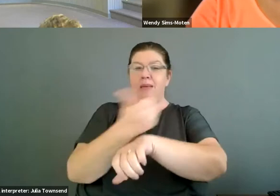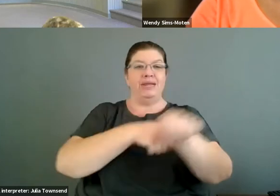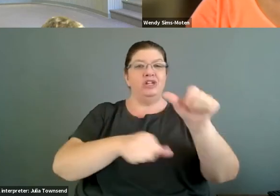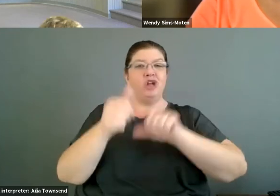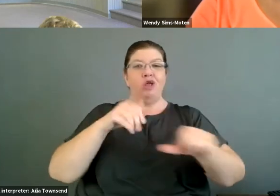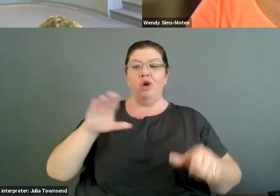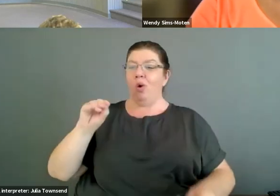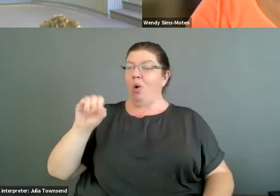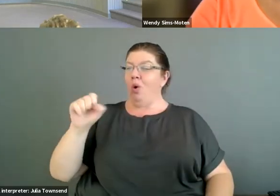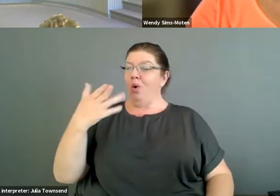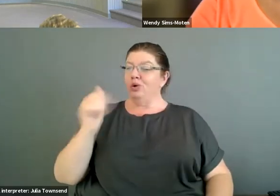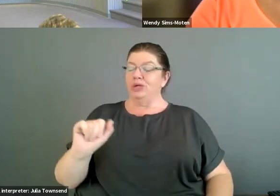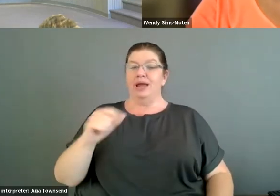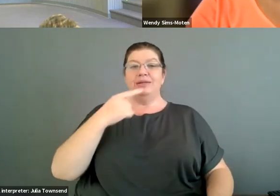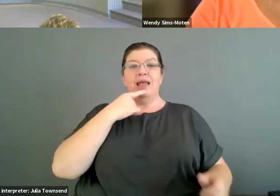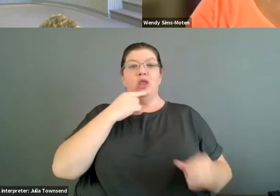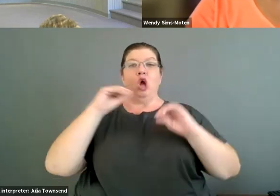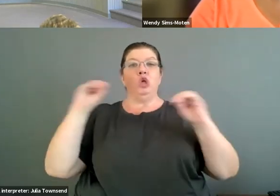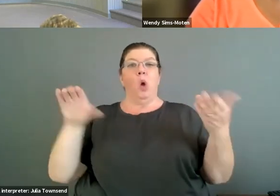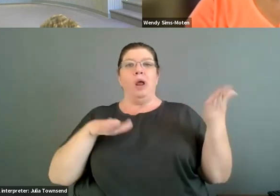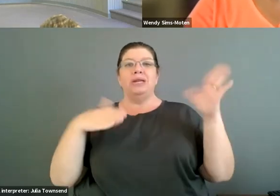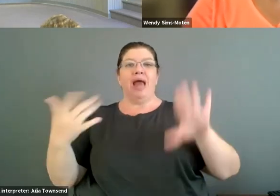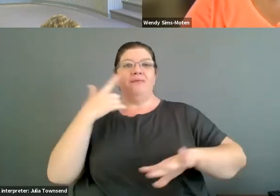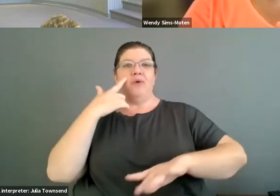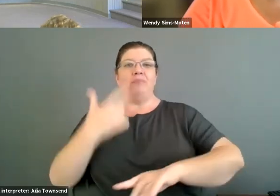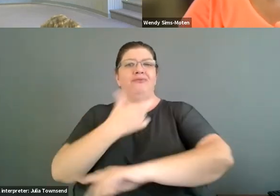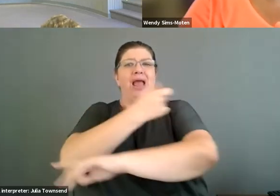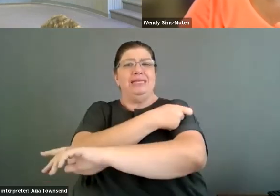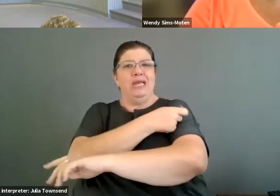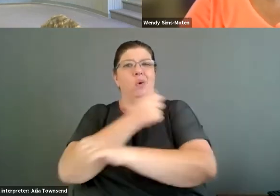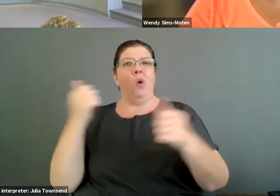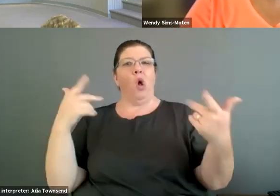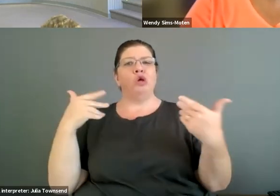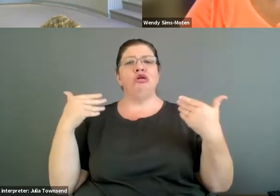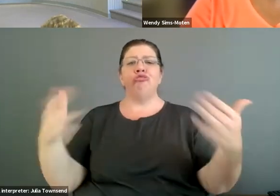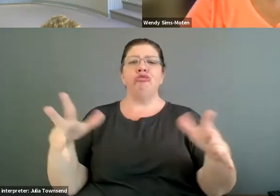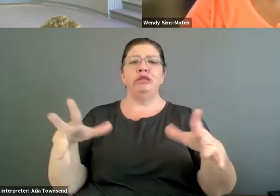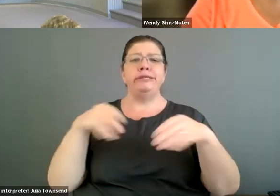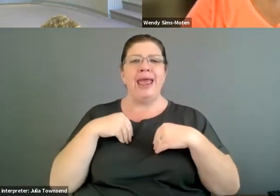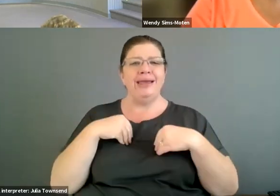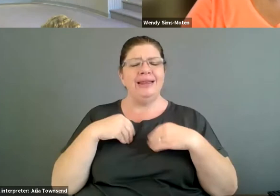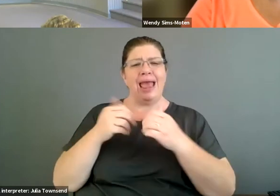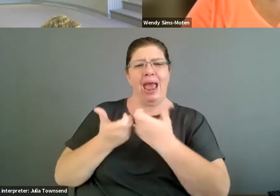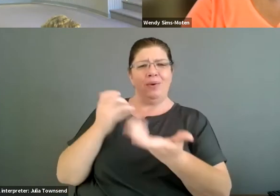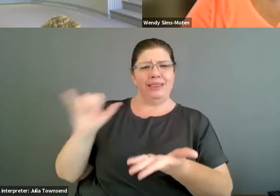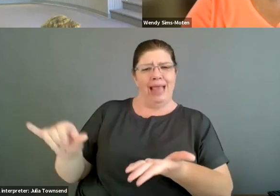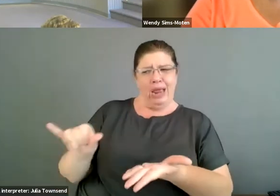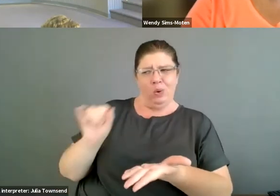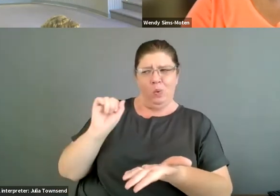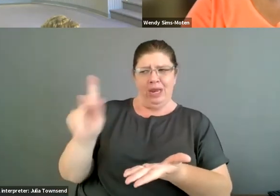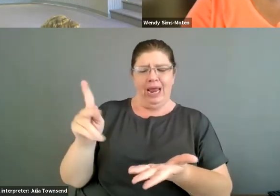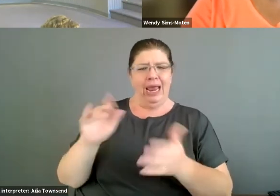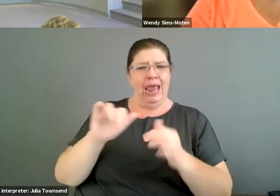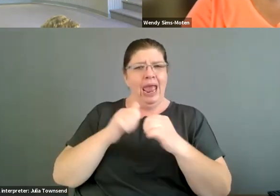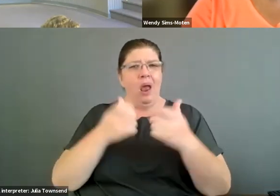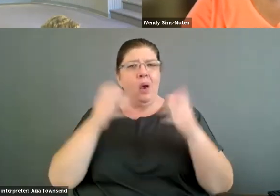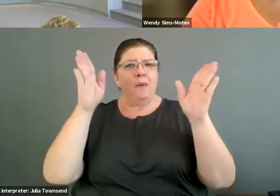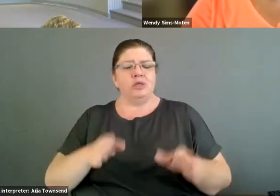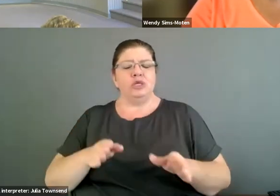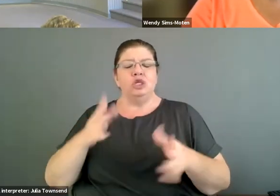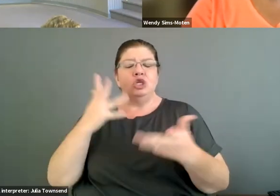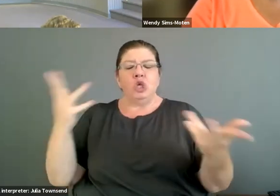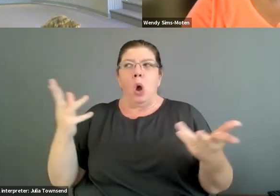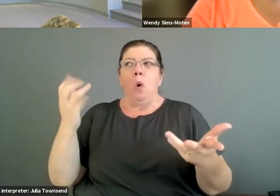says, no one has died from the vaccine. We should all just take it. How is that okay? How is somebody so